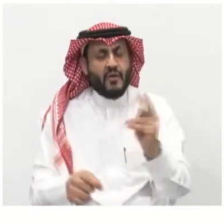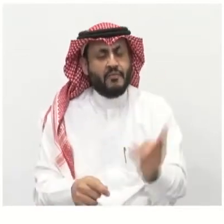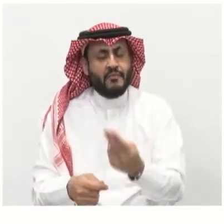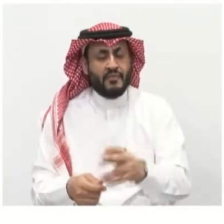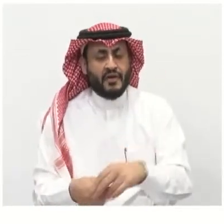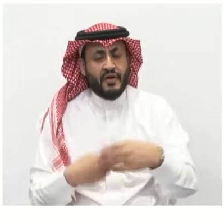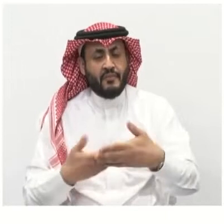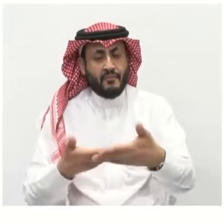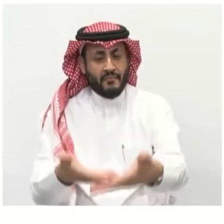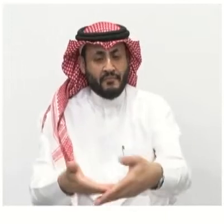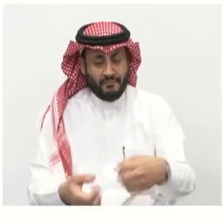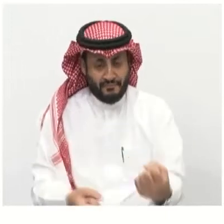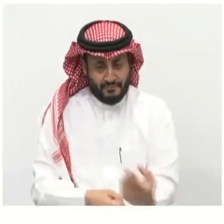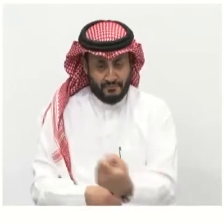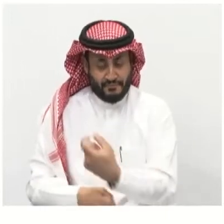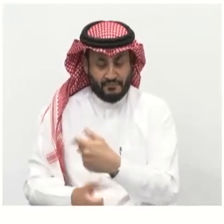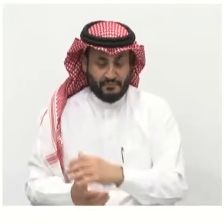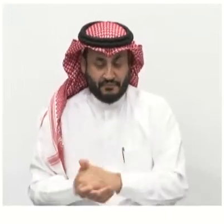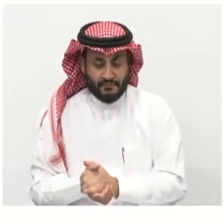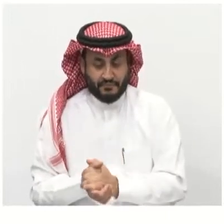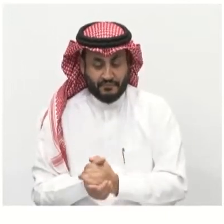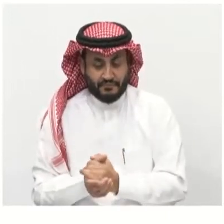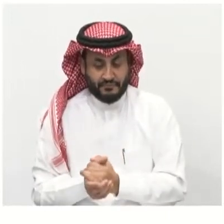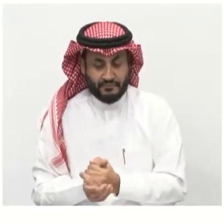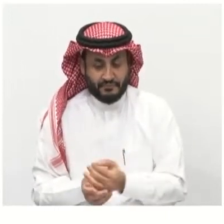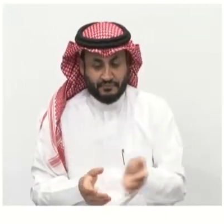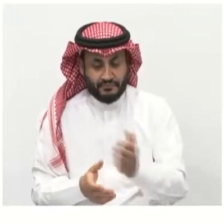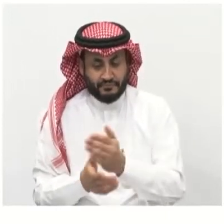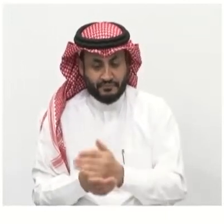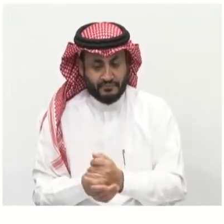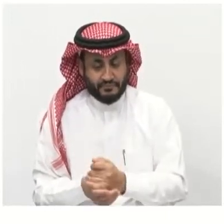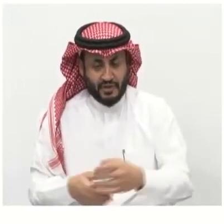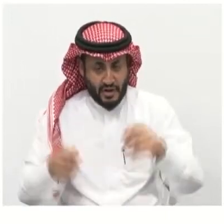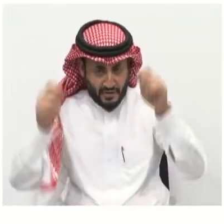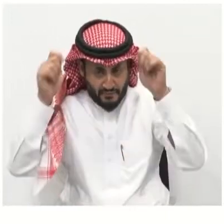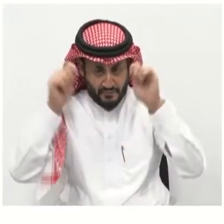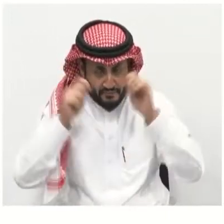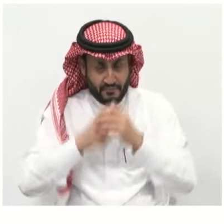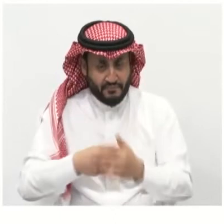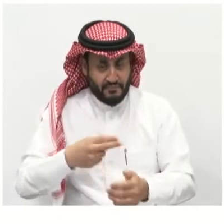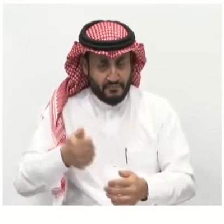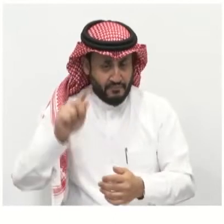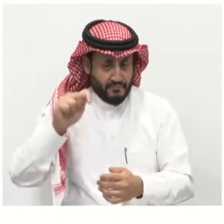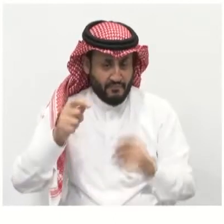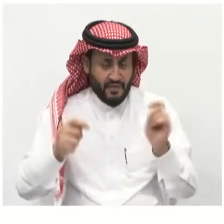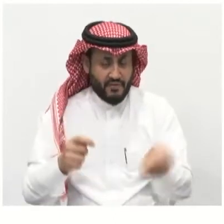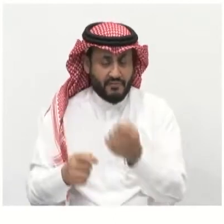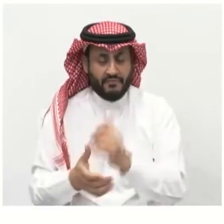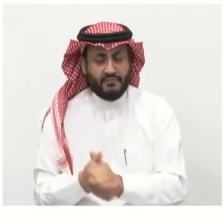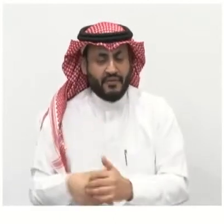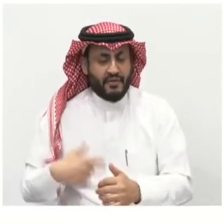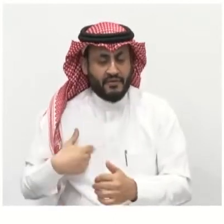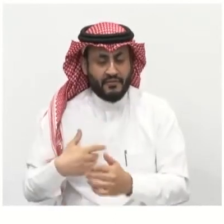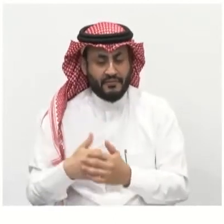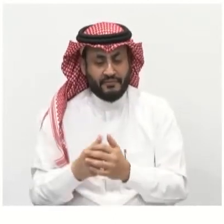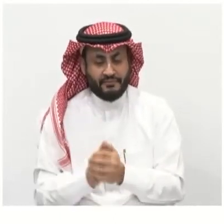and goes out to her backyard. Lemma wears a special hat when she paints. It's called